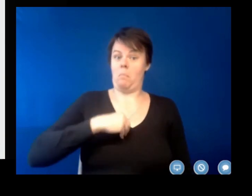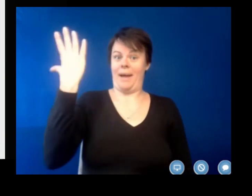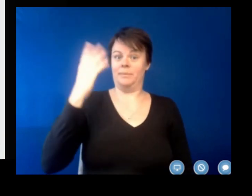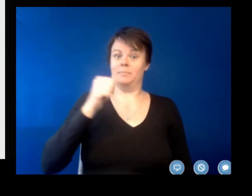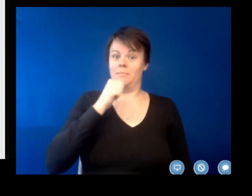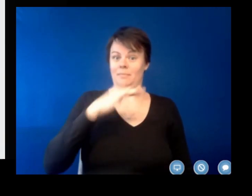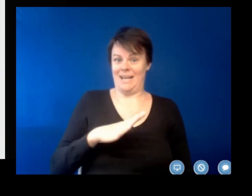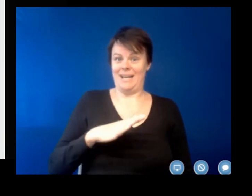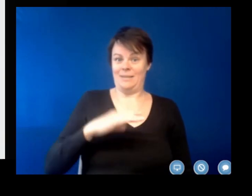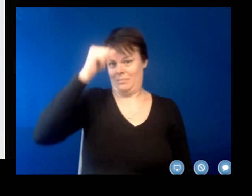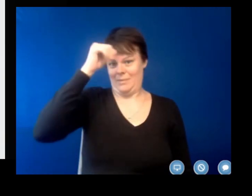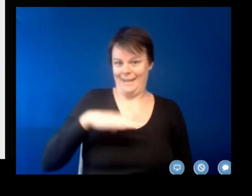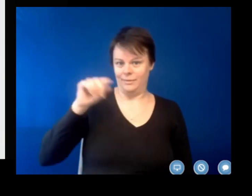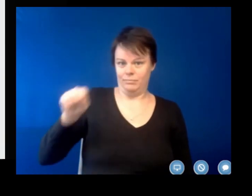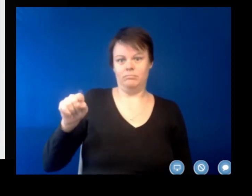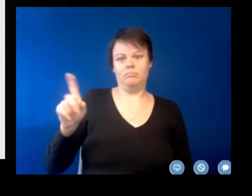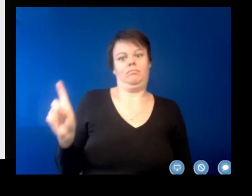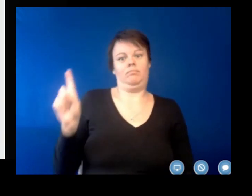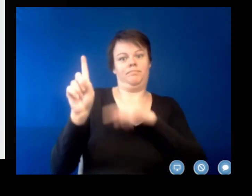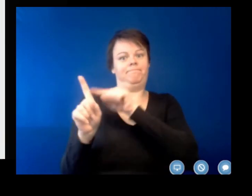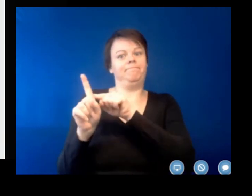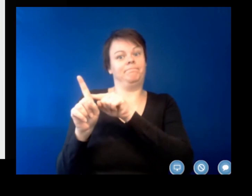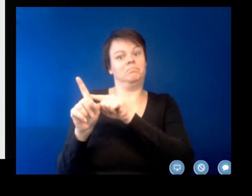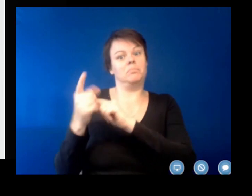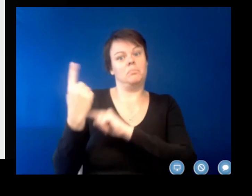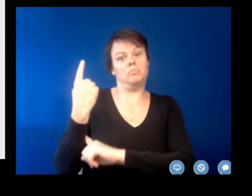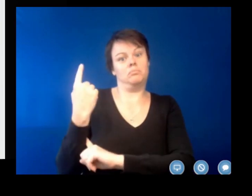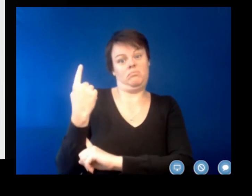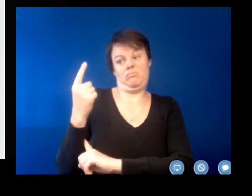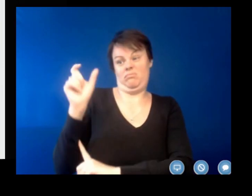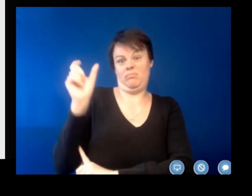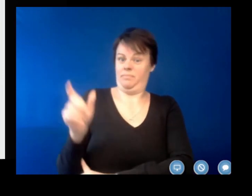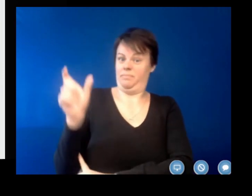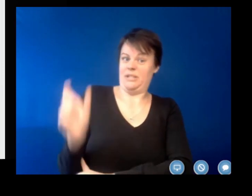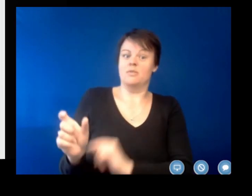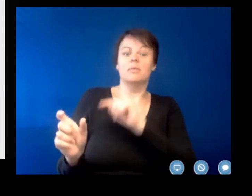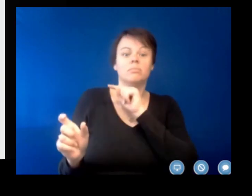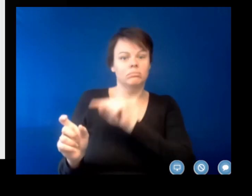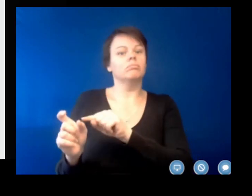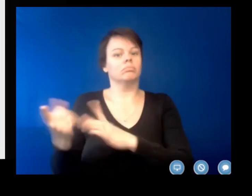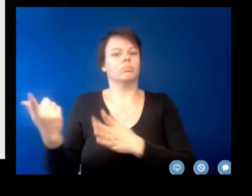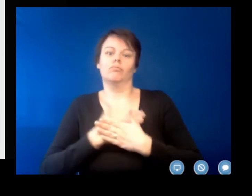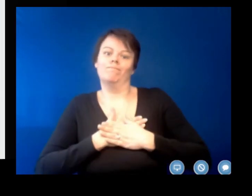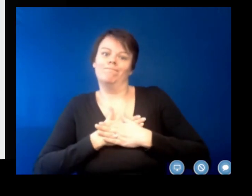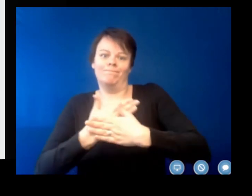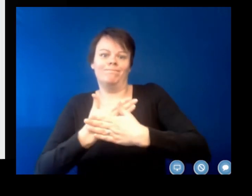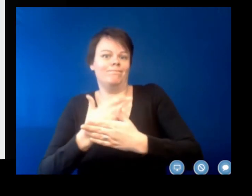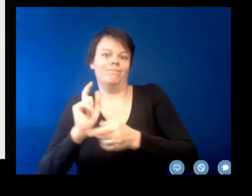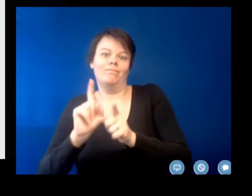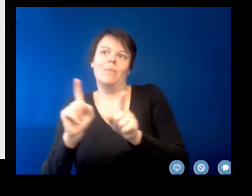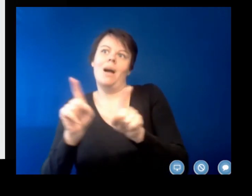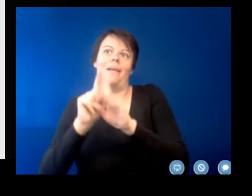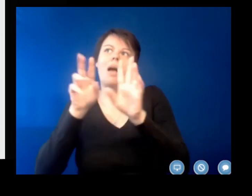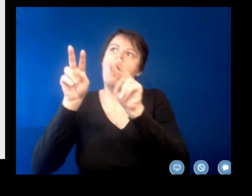from the Global North. So the Global North people got an upgrade on their self-esteem, and some of